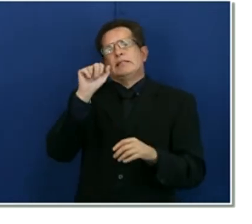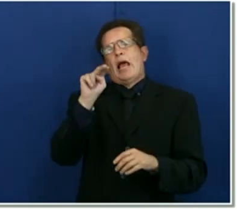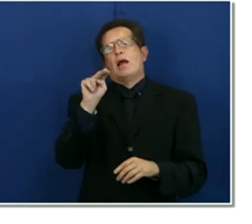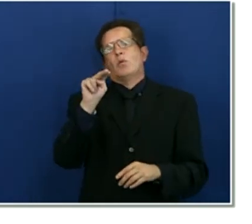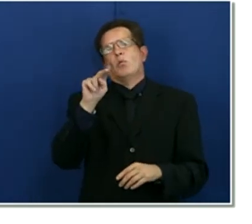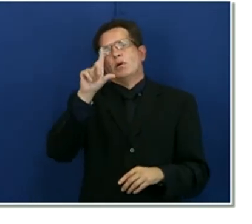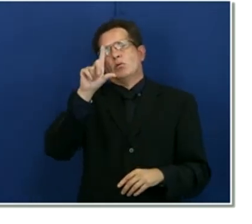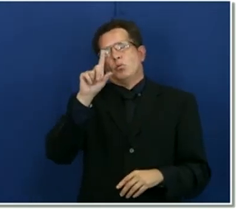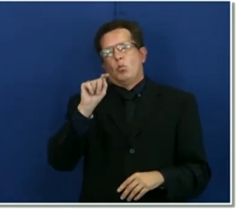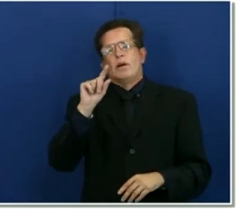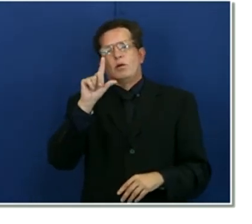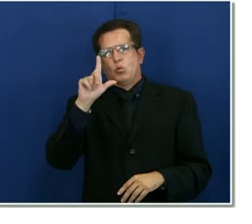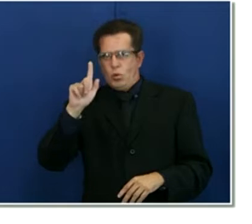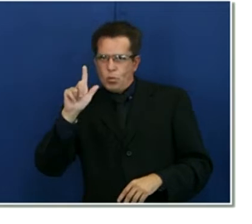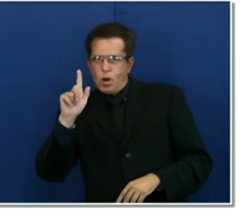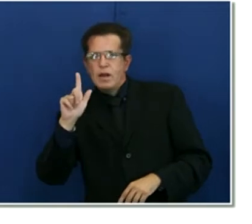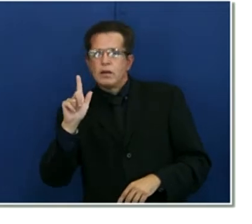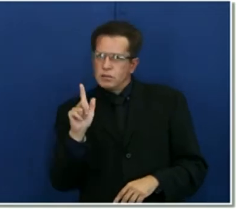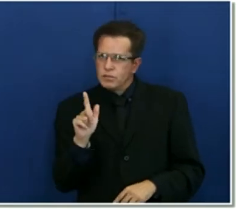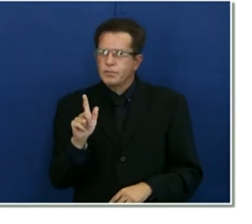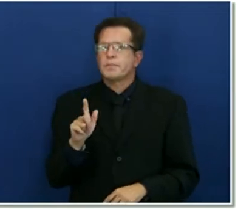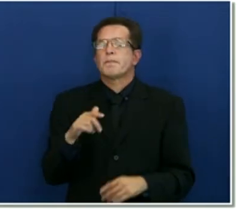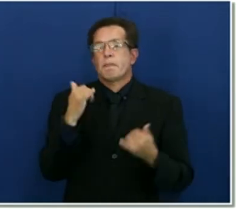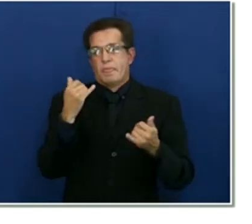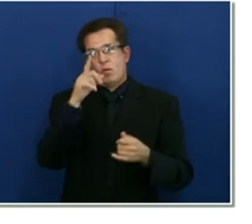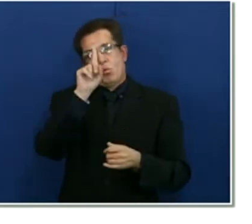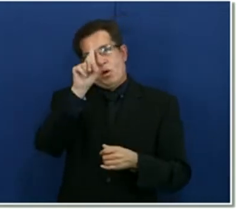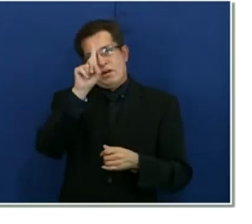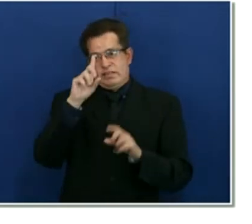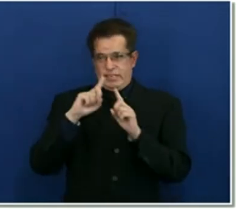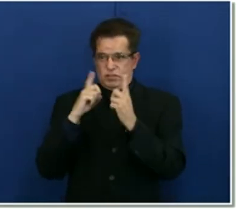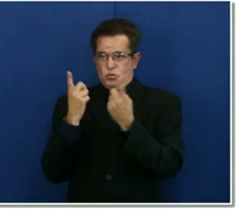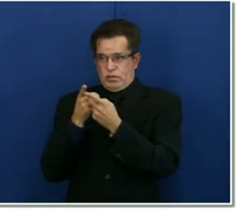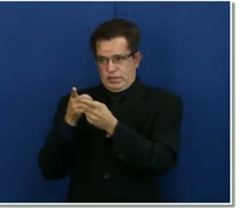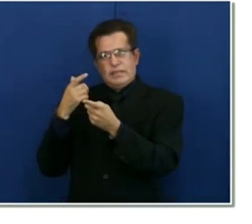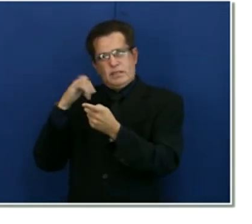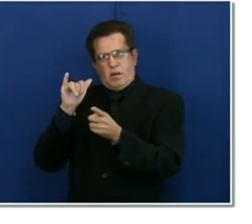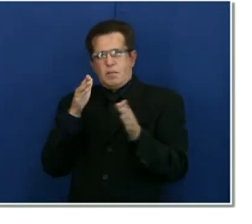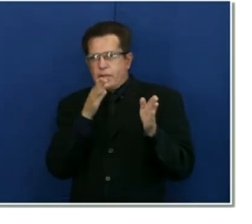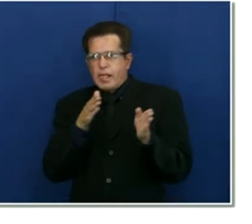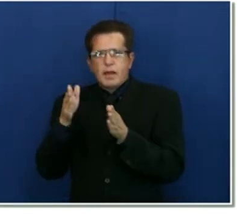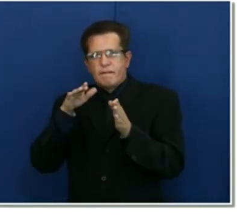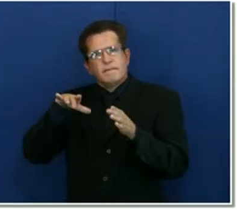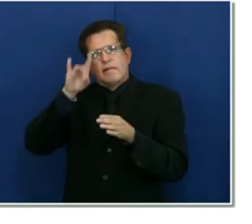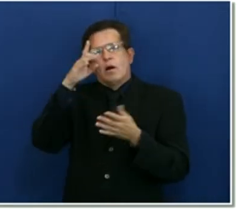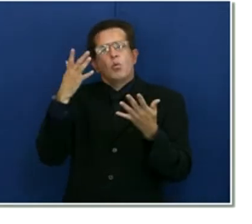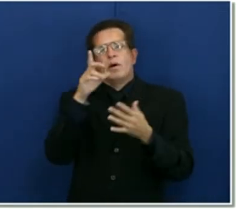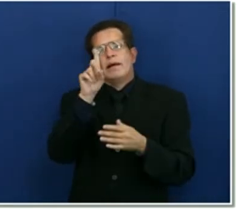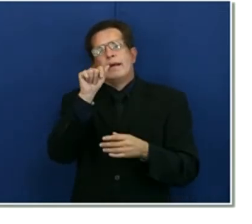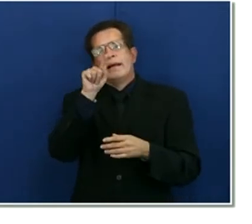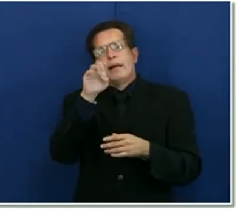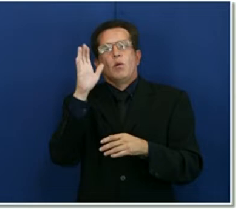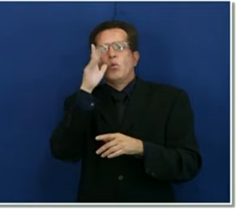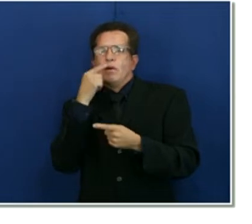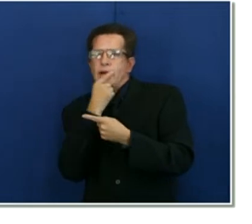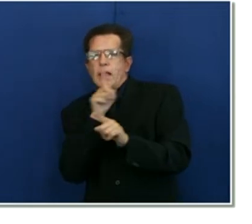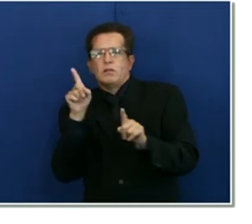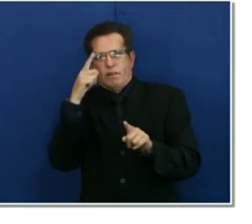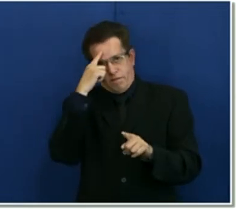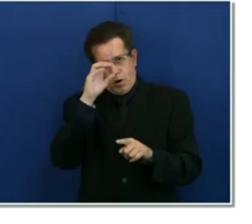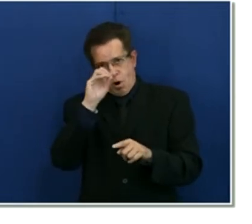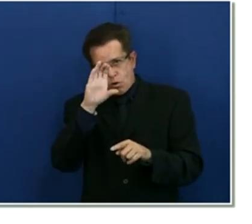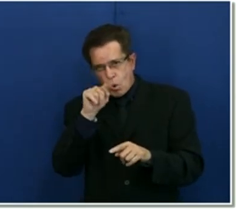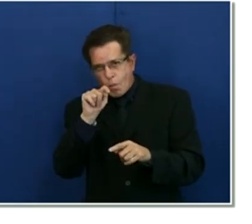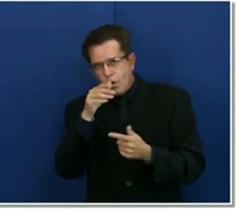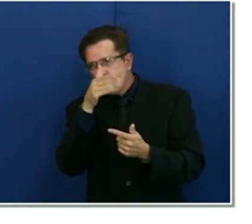21. 1 district is still working to identify a date in October or November, and 2 districts